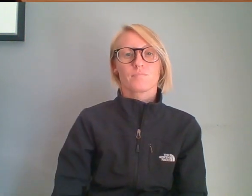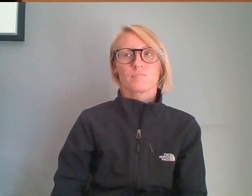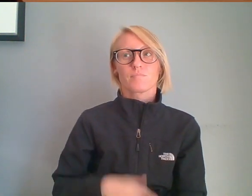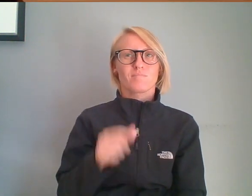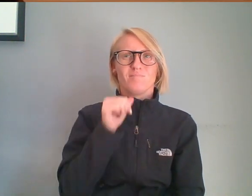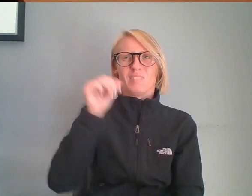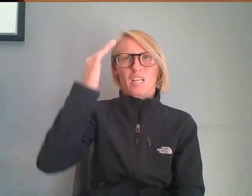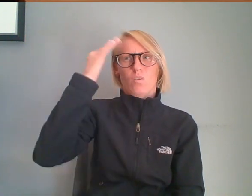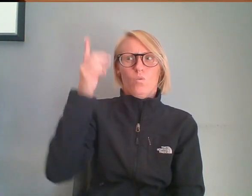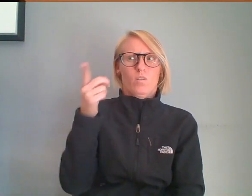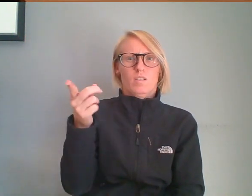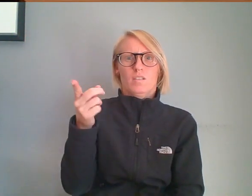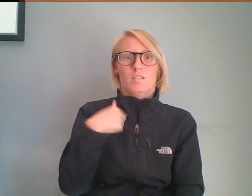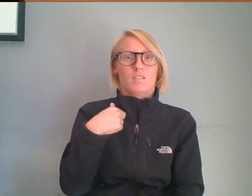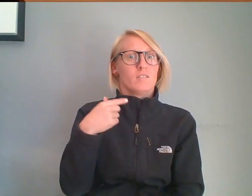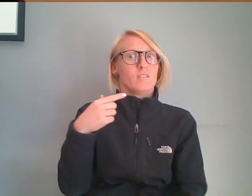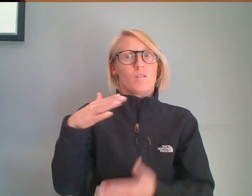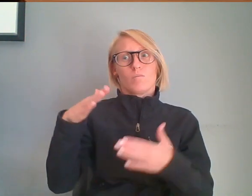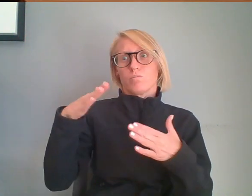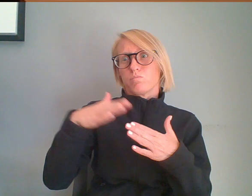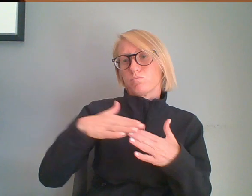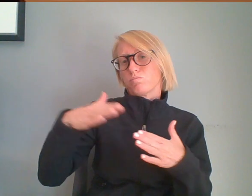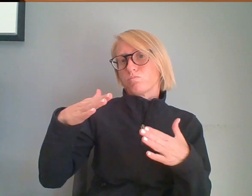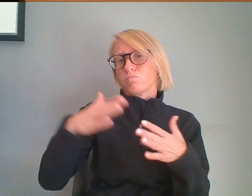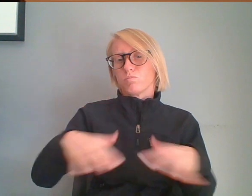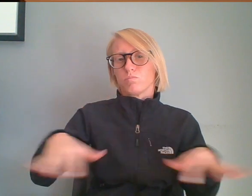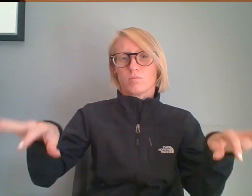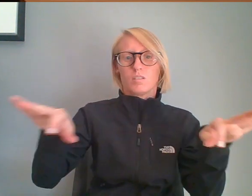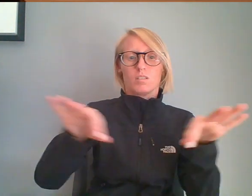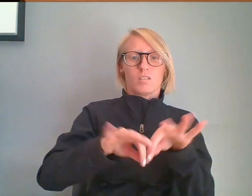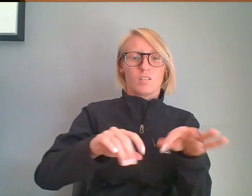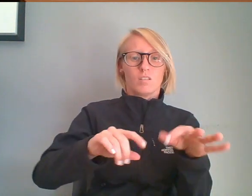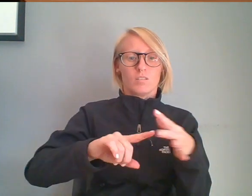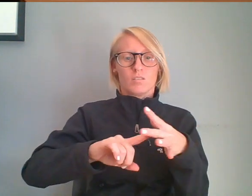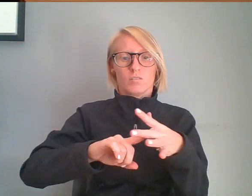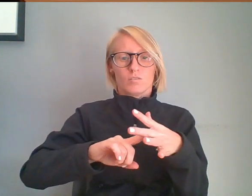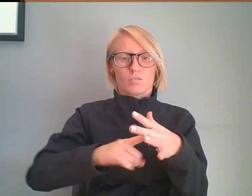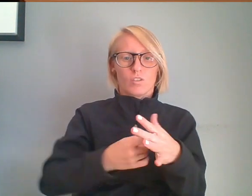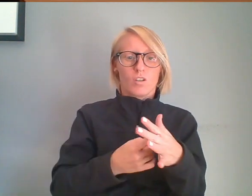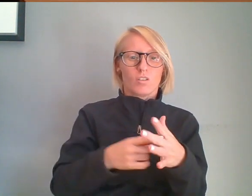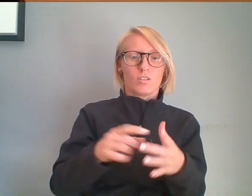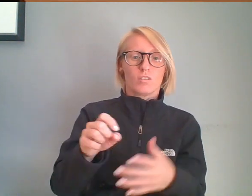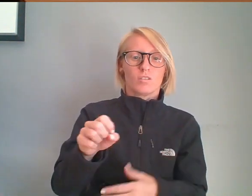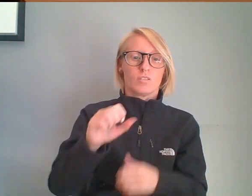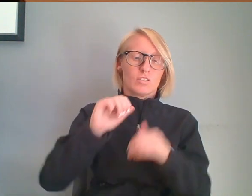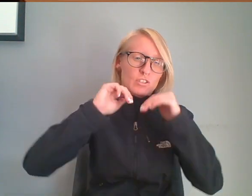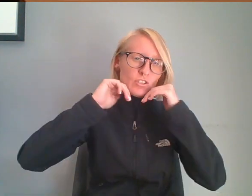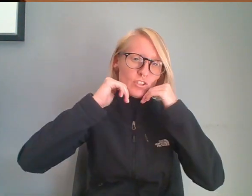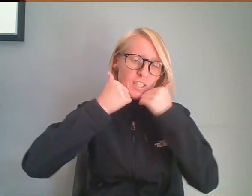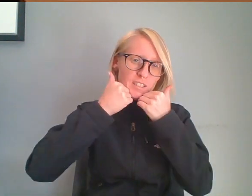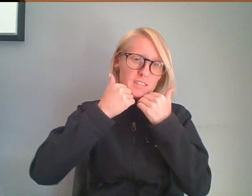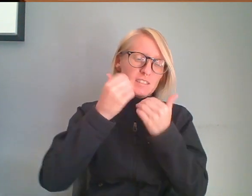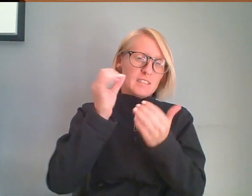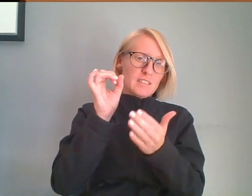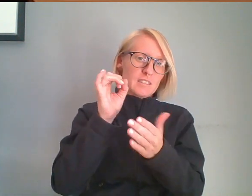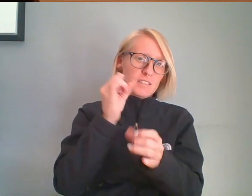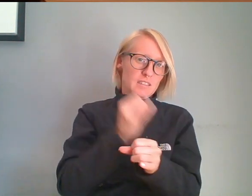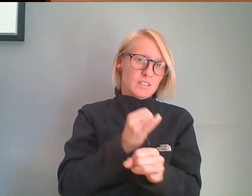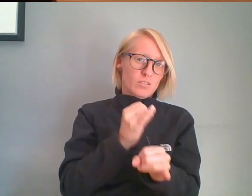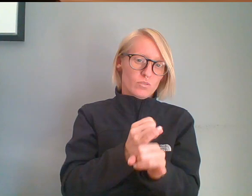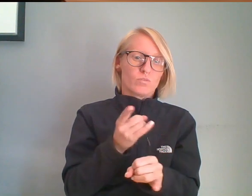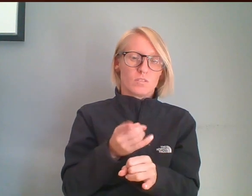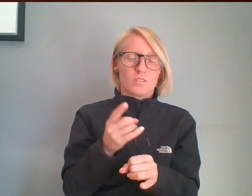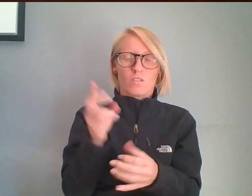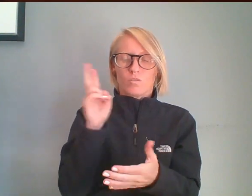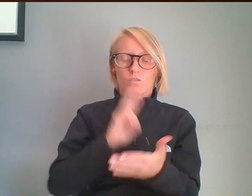instrumental in starting one of the very first shyness institutes in the world, and especially in the country. And I did some research with him that looked